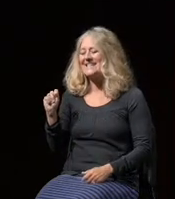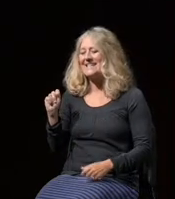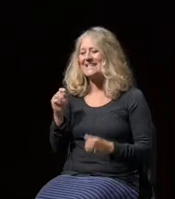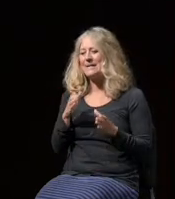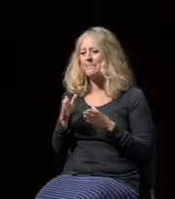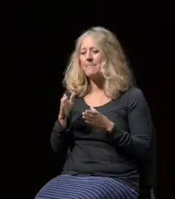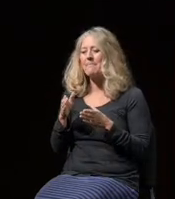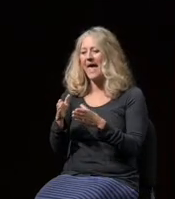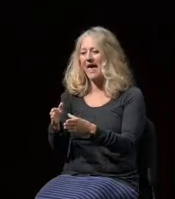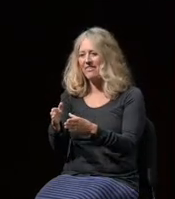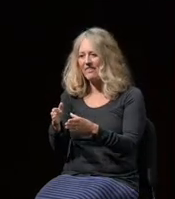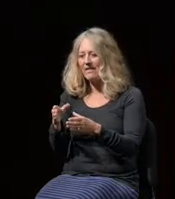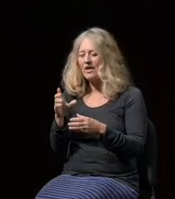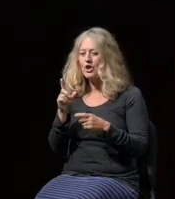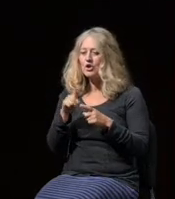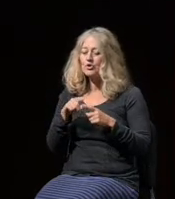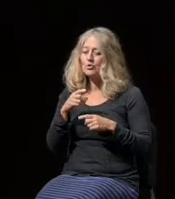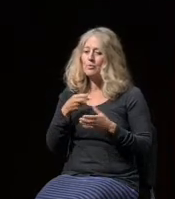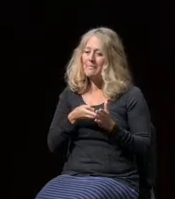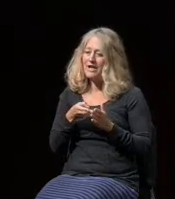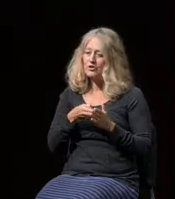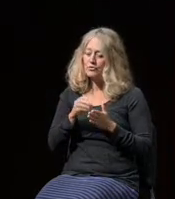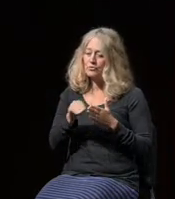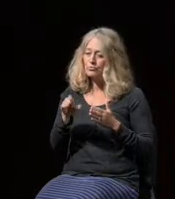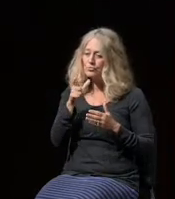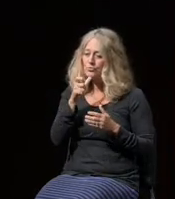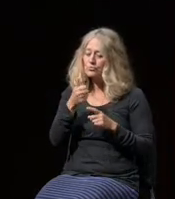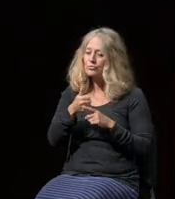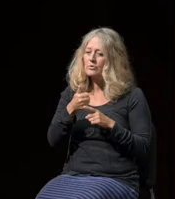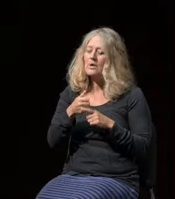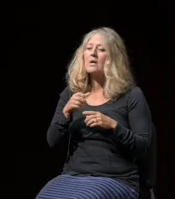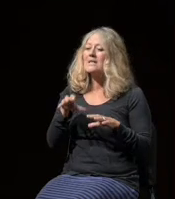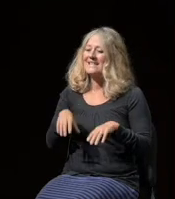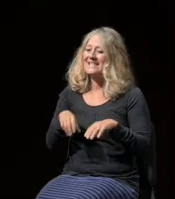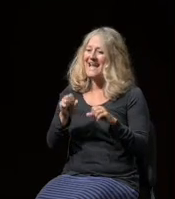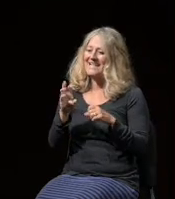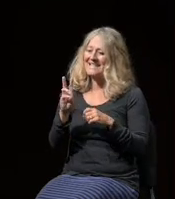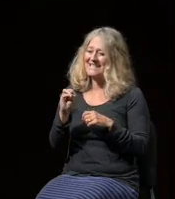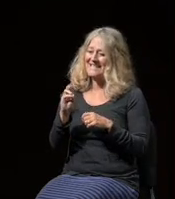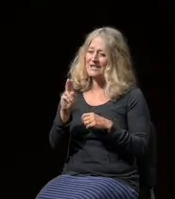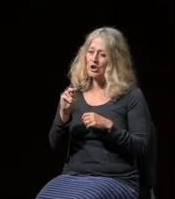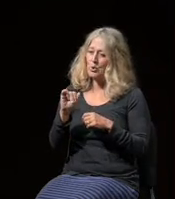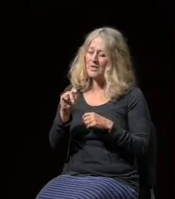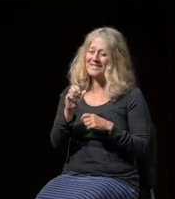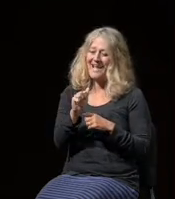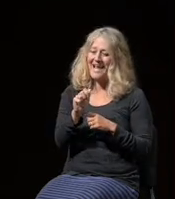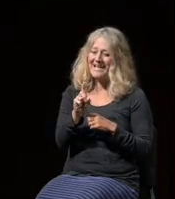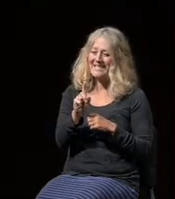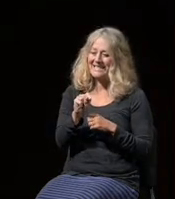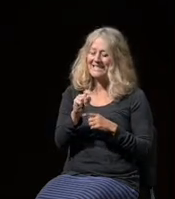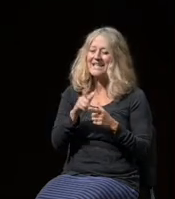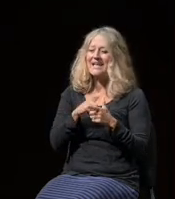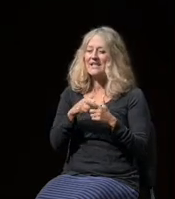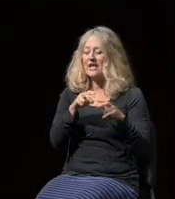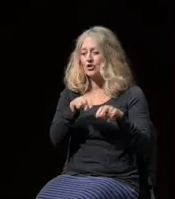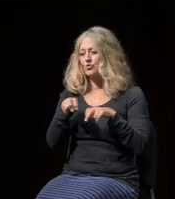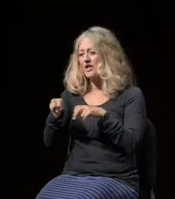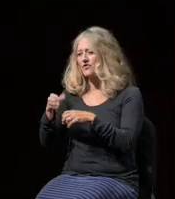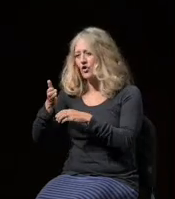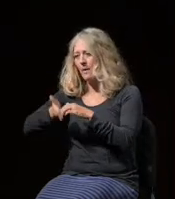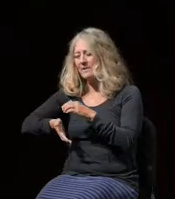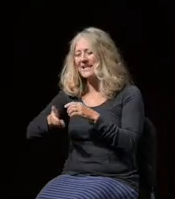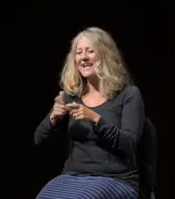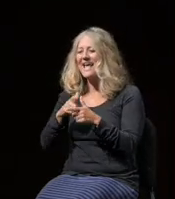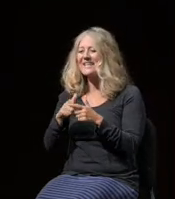So this is to ensure that students really just take those 60 units of the ADT, they get their transfer completed, and